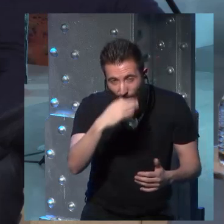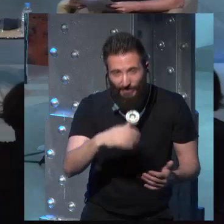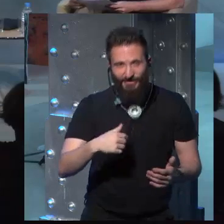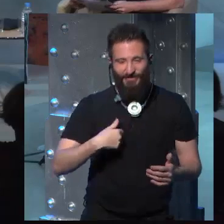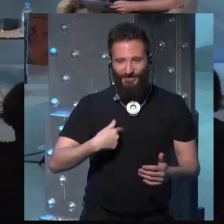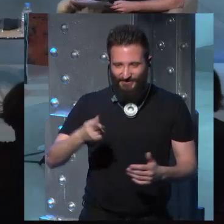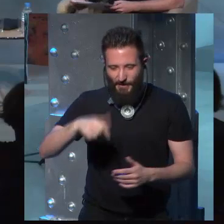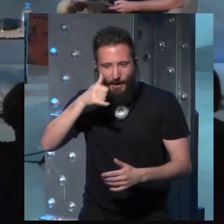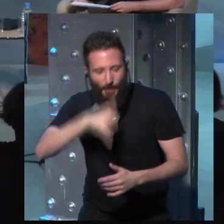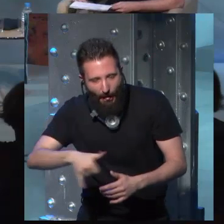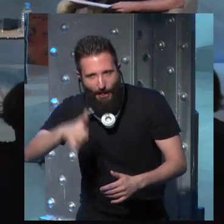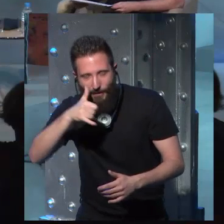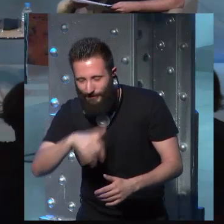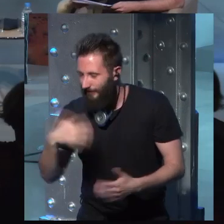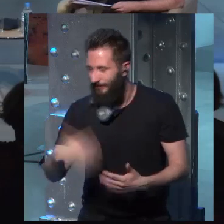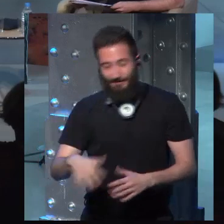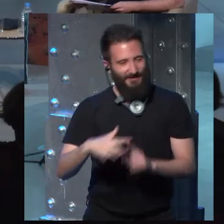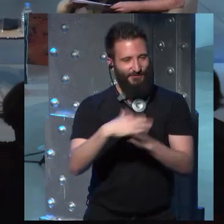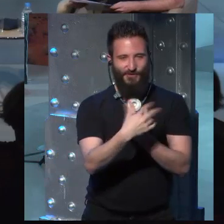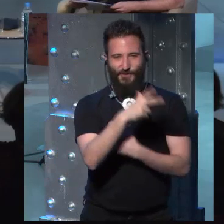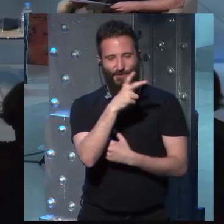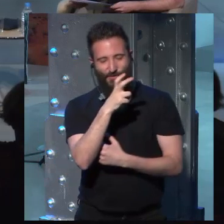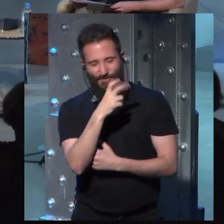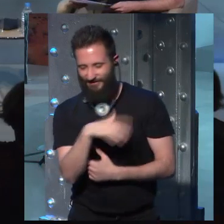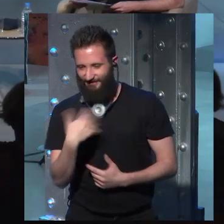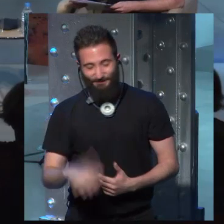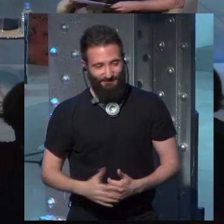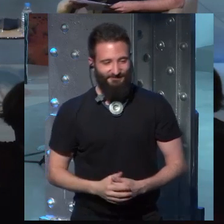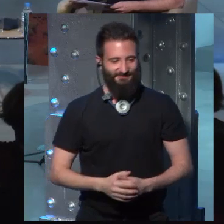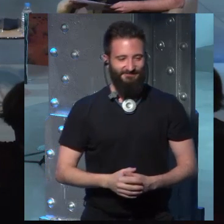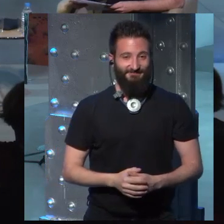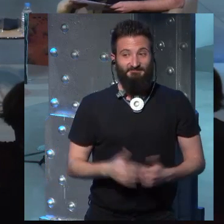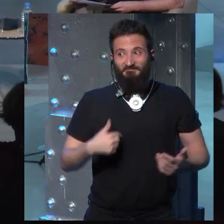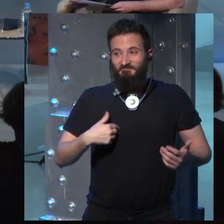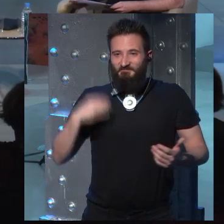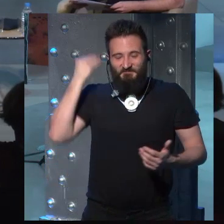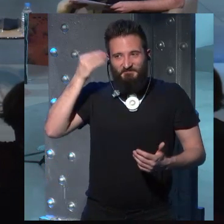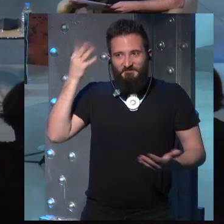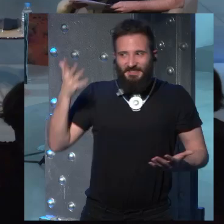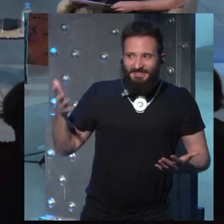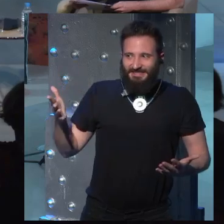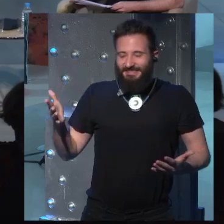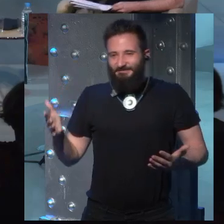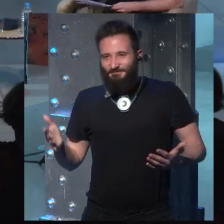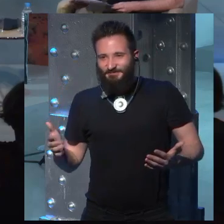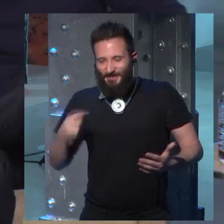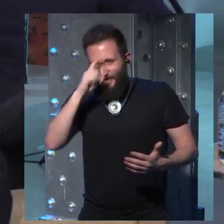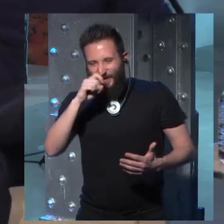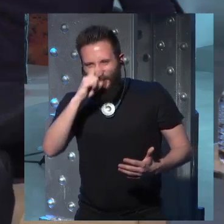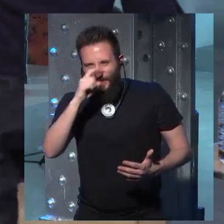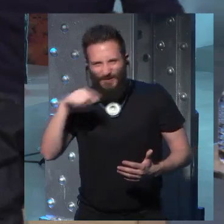and we sounded like angry toddlers. I wonder how it'll sound. I don't know. All I remember is, no, you, Jimmy, you